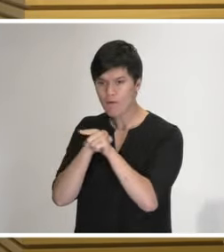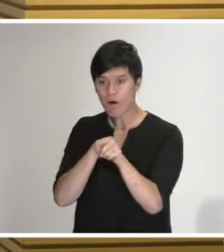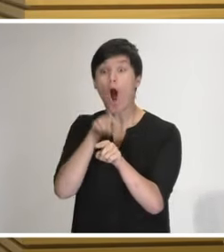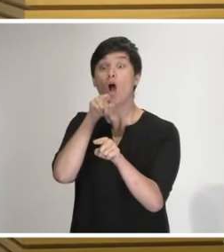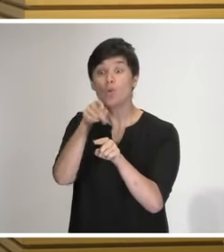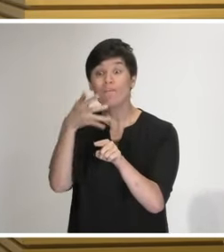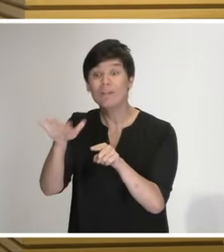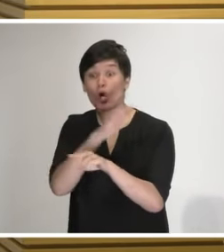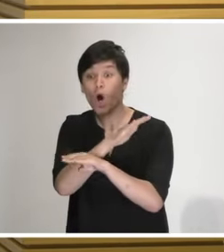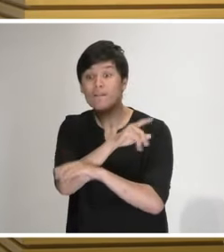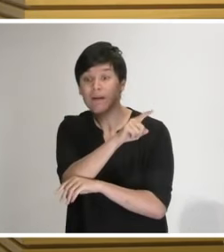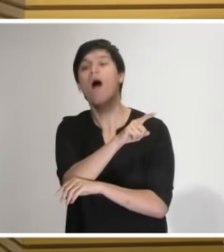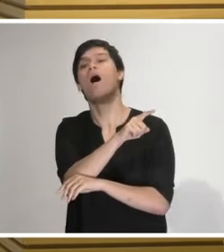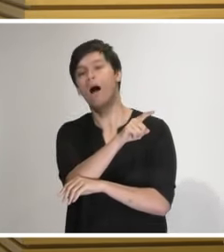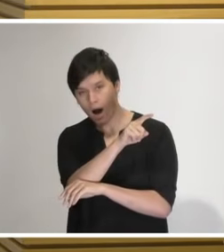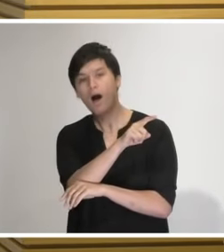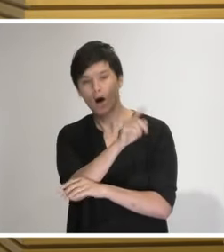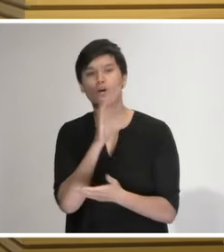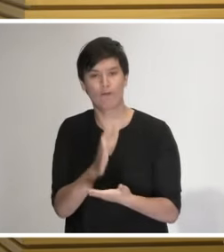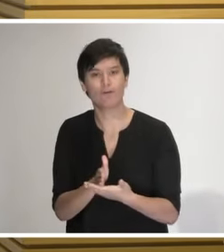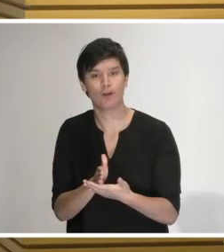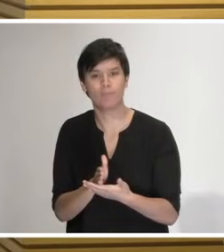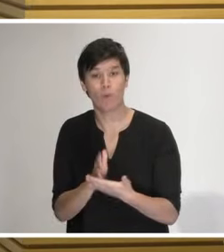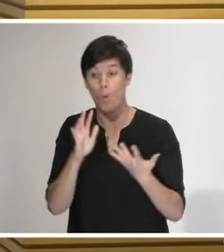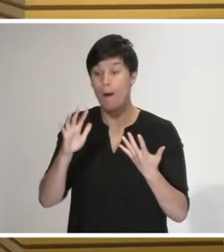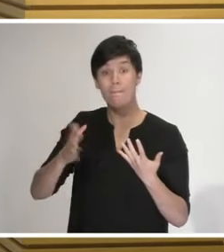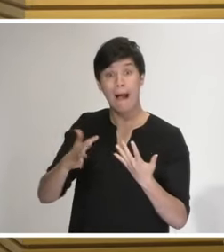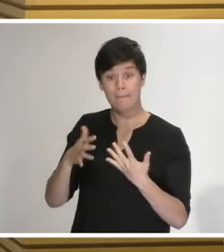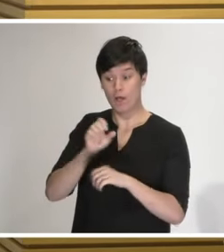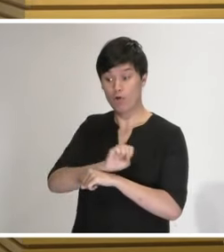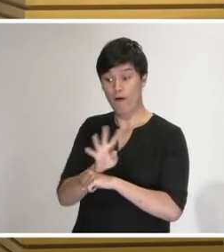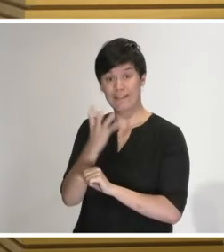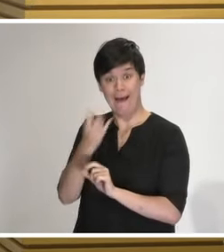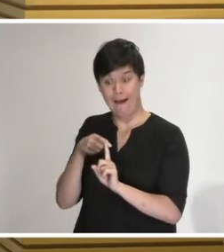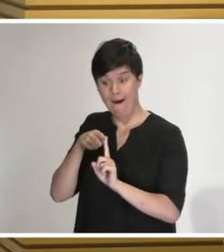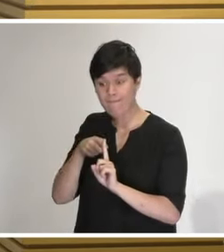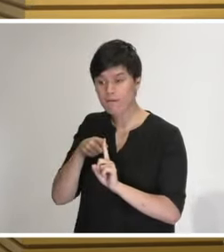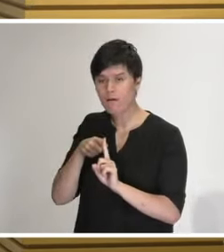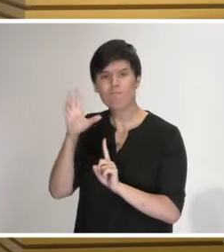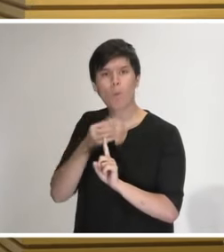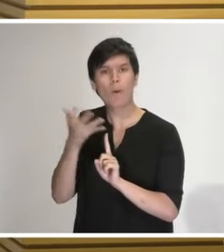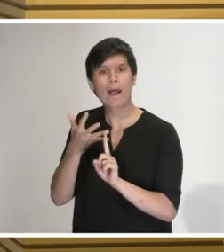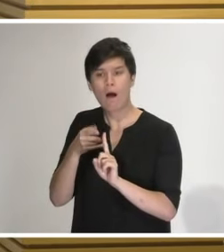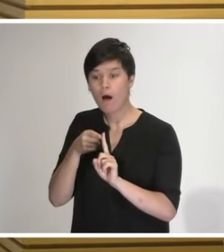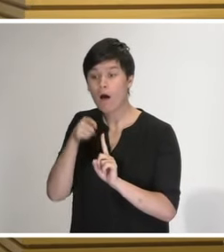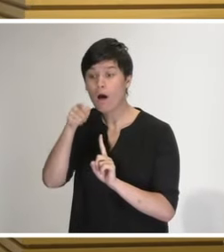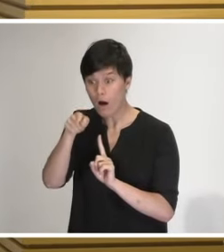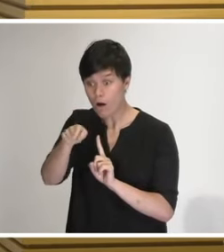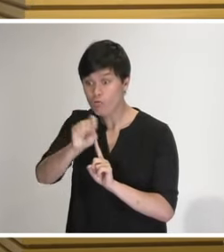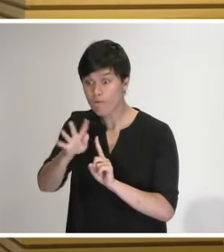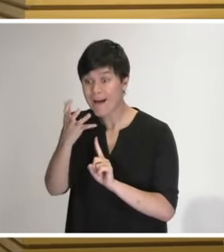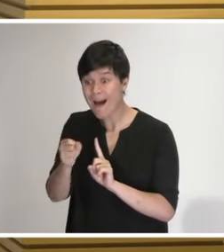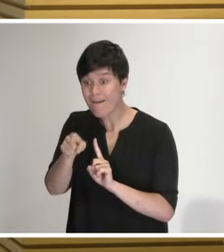may have presented first and then one of their contacts who became a case, and then we've been able to say actually it came in